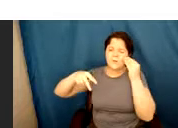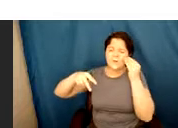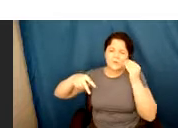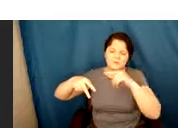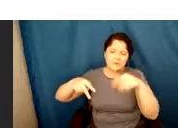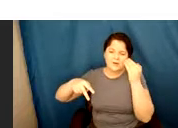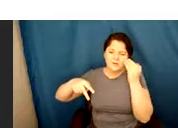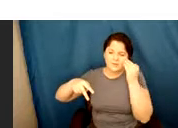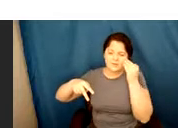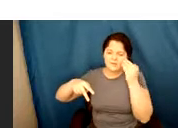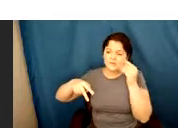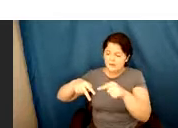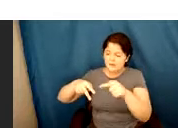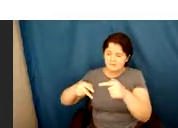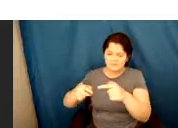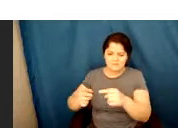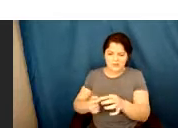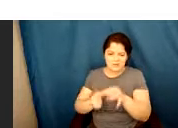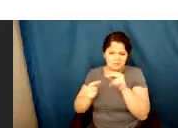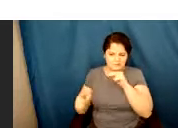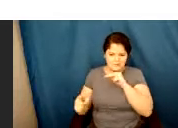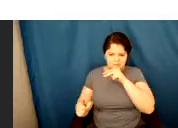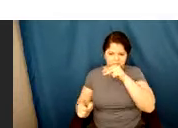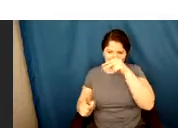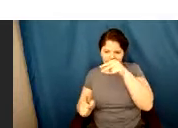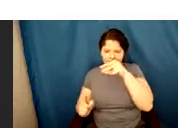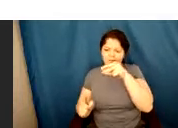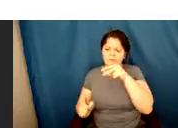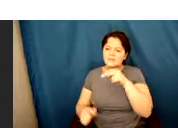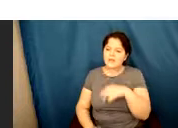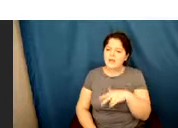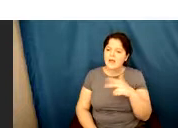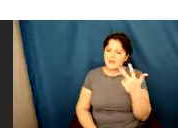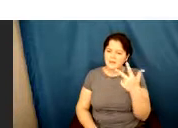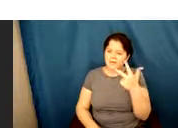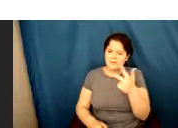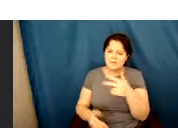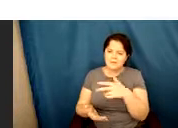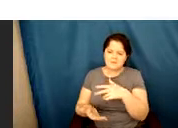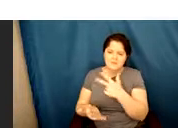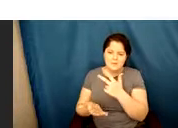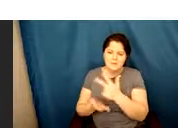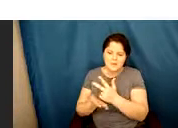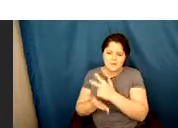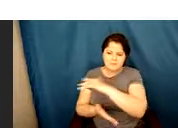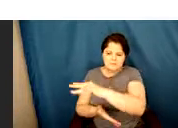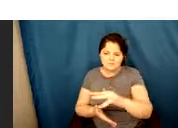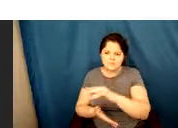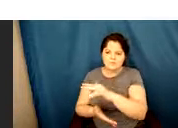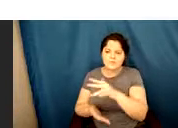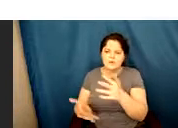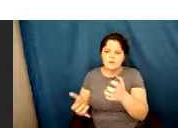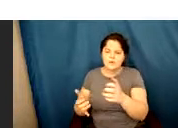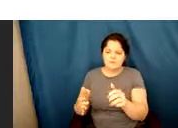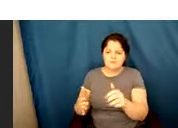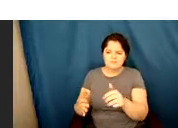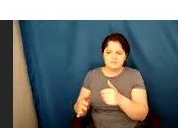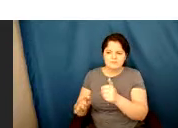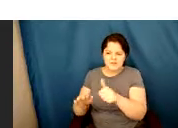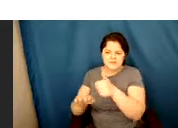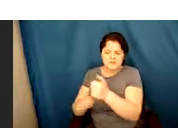unique perspective. You know, those three parking lots are the site on which we'd like to consider future development. Then, of course,